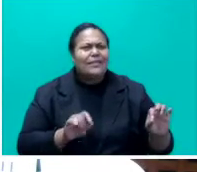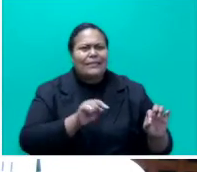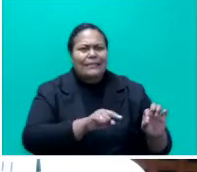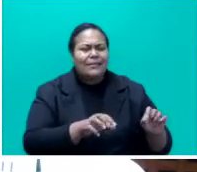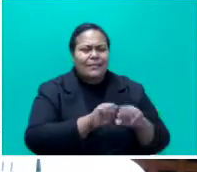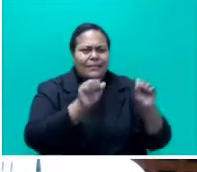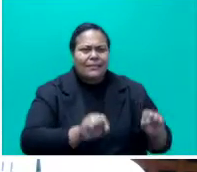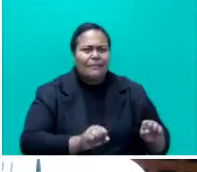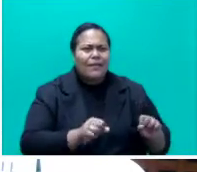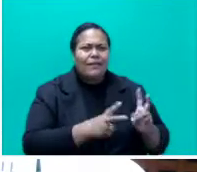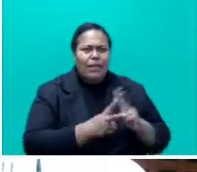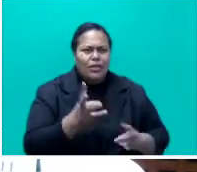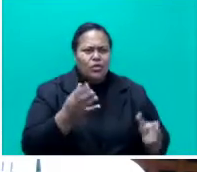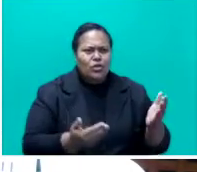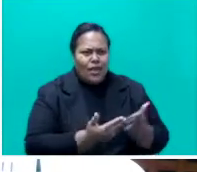And